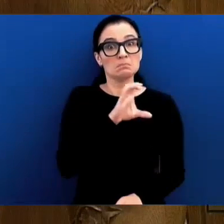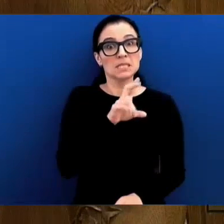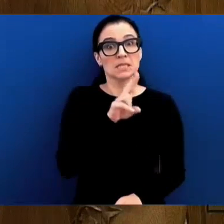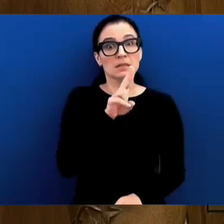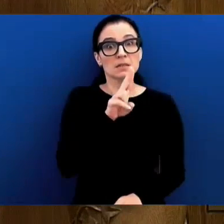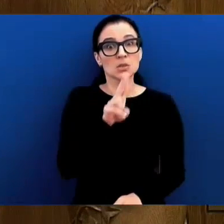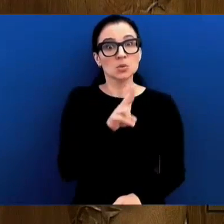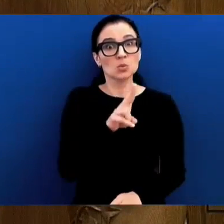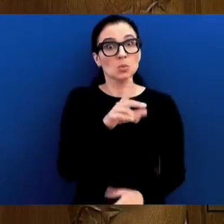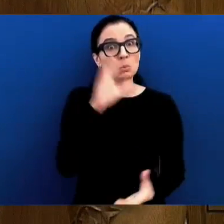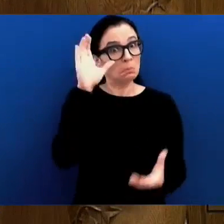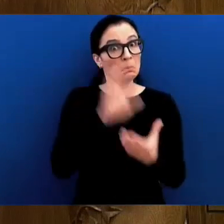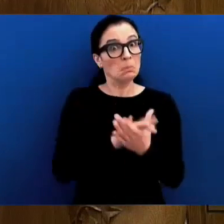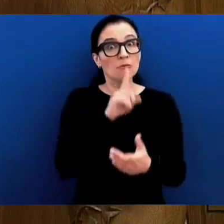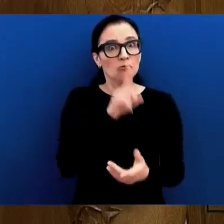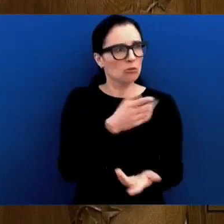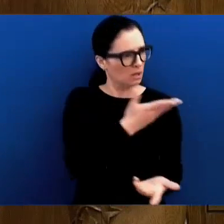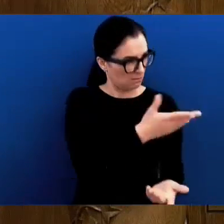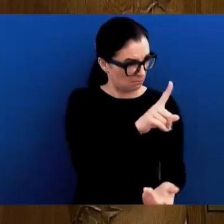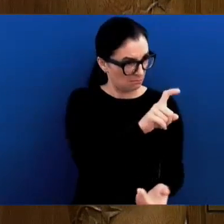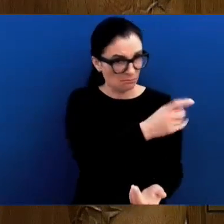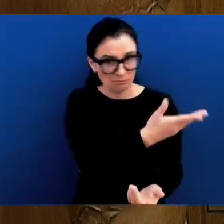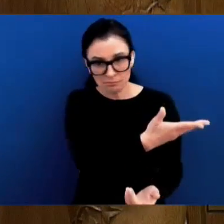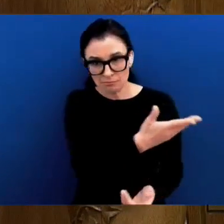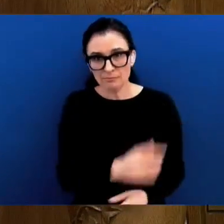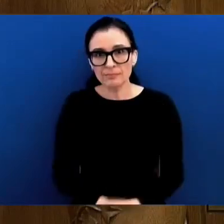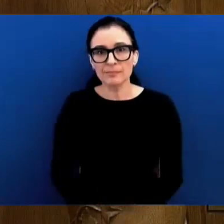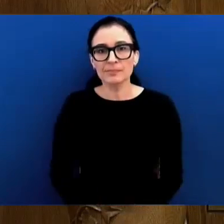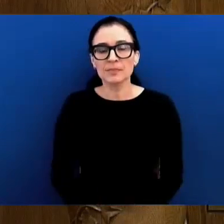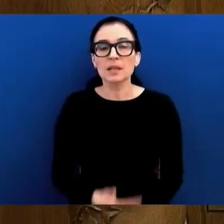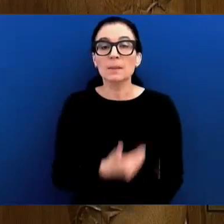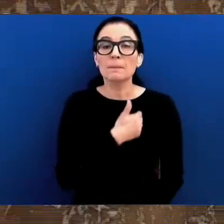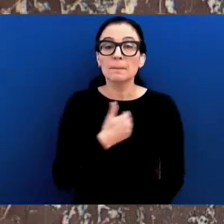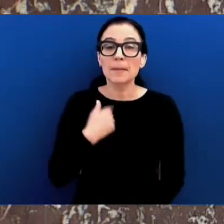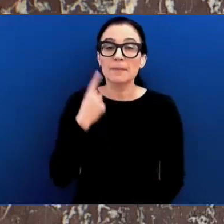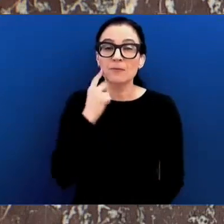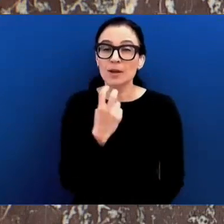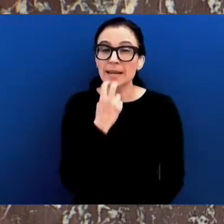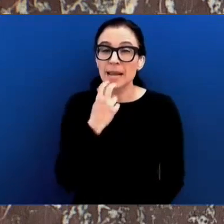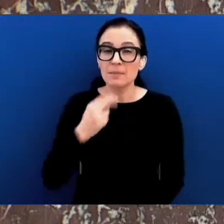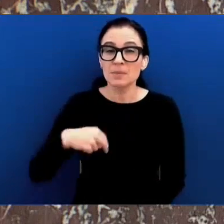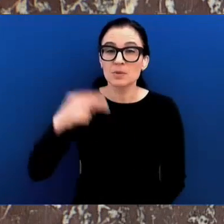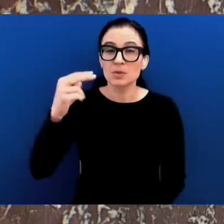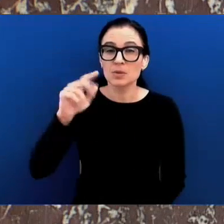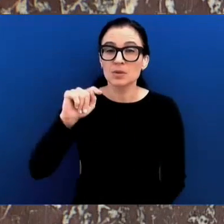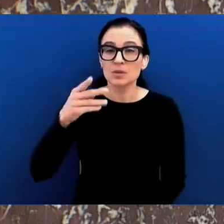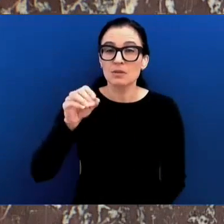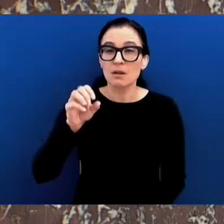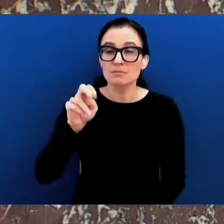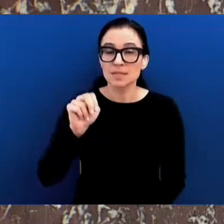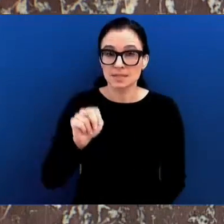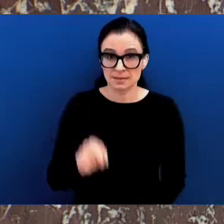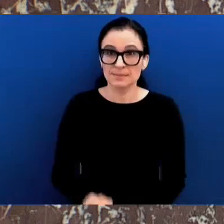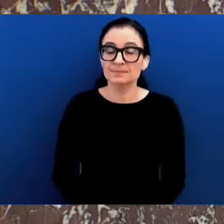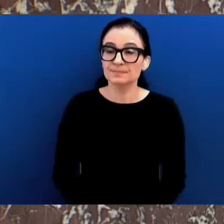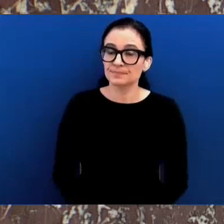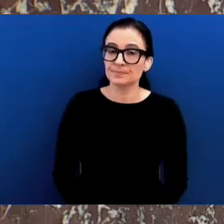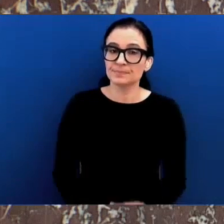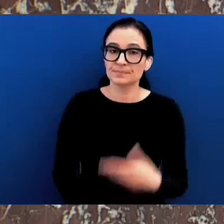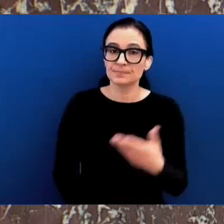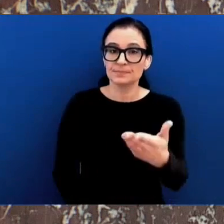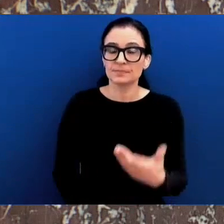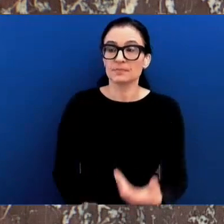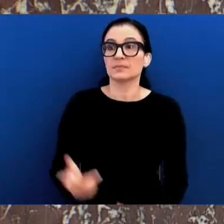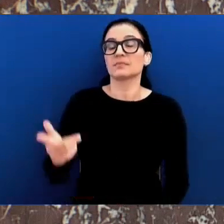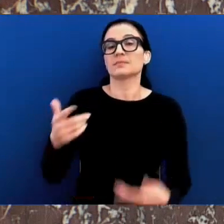Member for Kamloops North Thompson. Wow, the level of this government not wanting to take responsibility for their failed promises